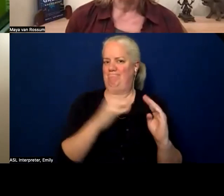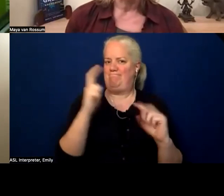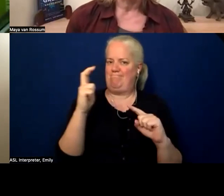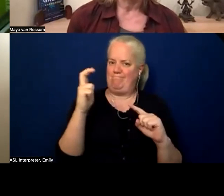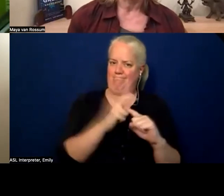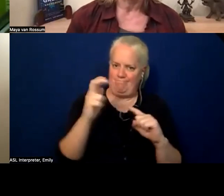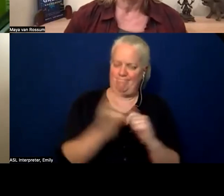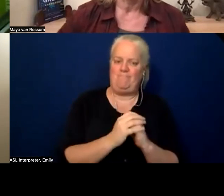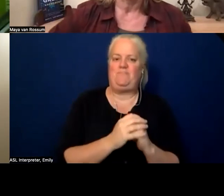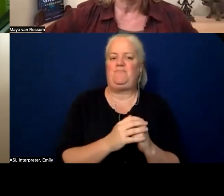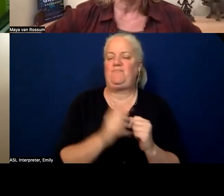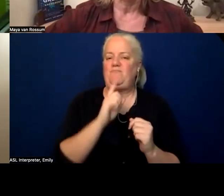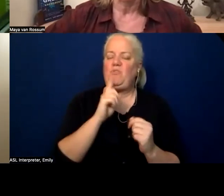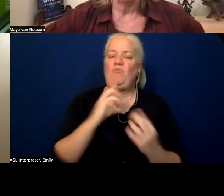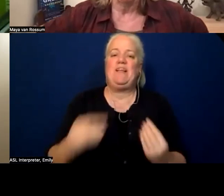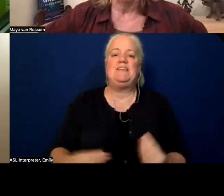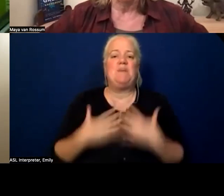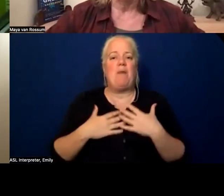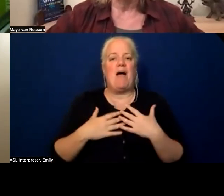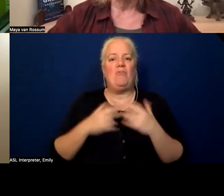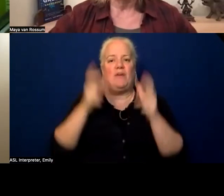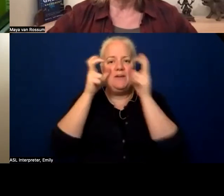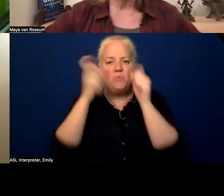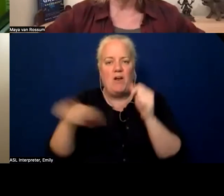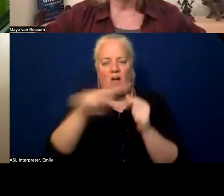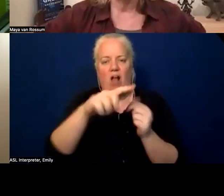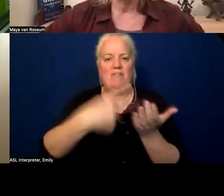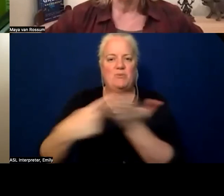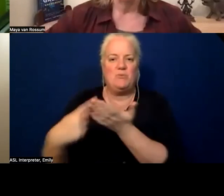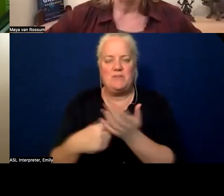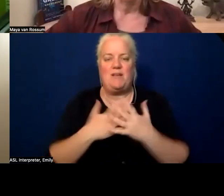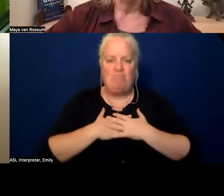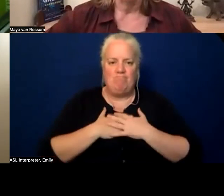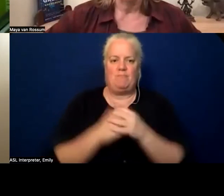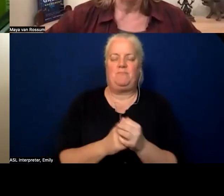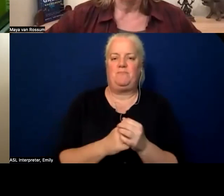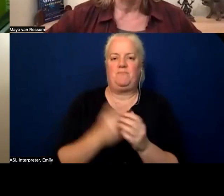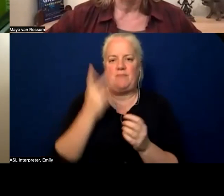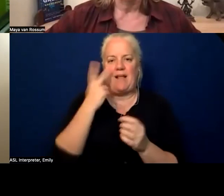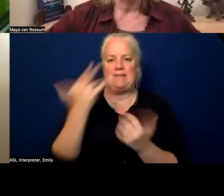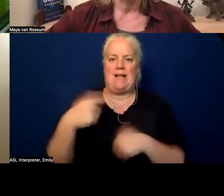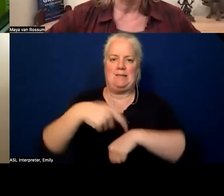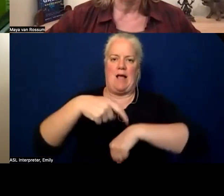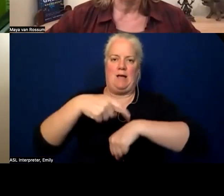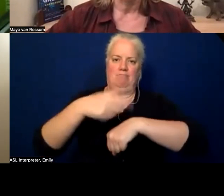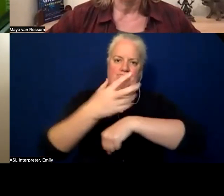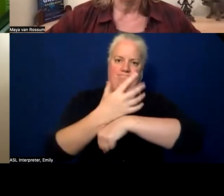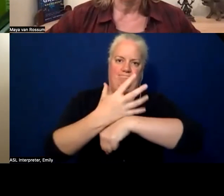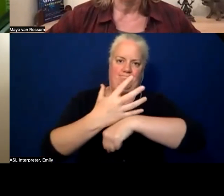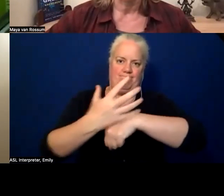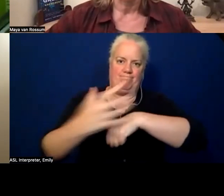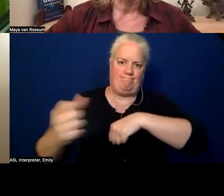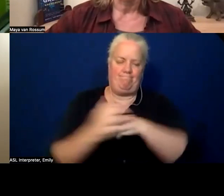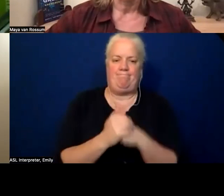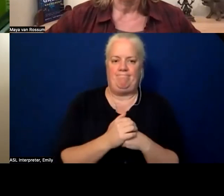inspiring to hear all of you talk through that. I see that we're just about at the end of our hour and a half, and it did feel